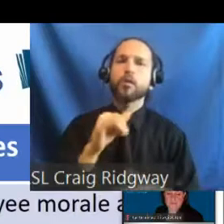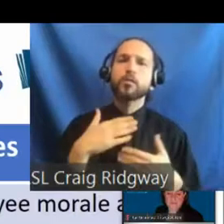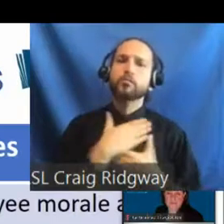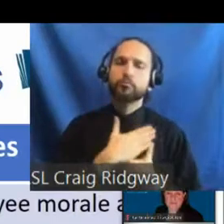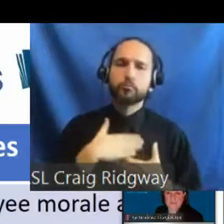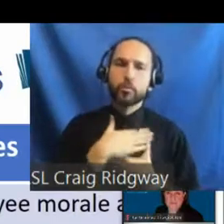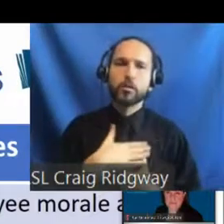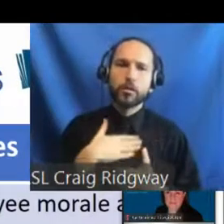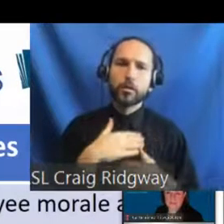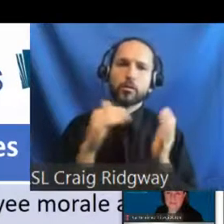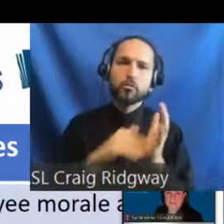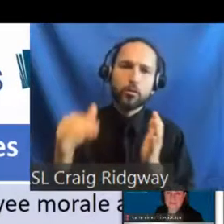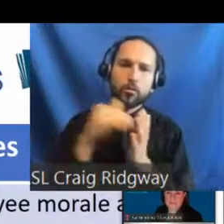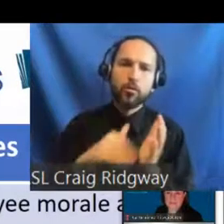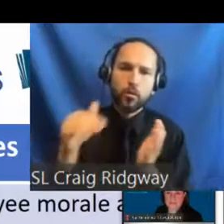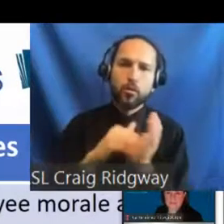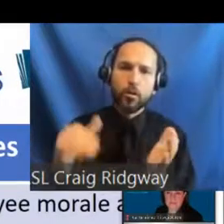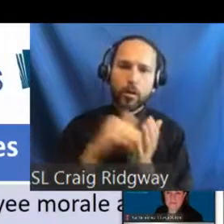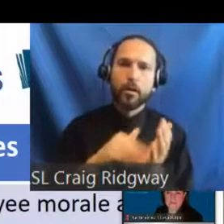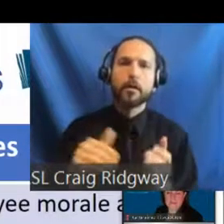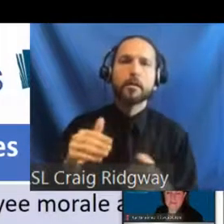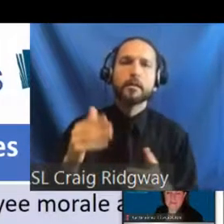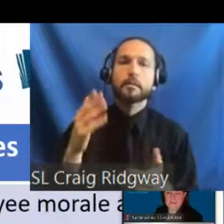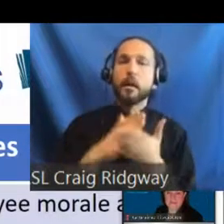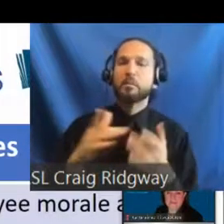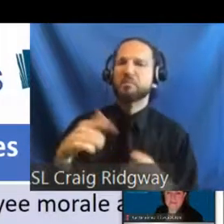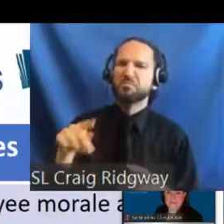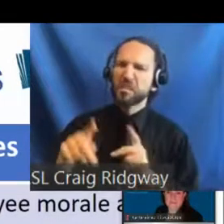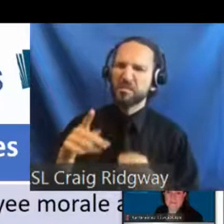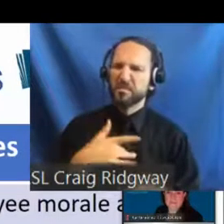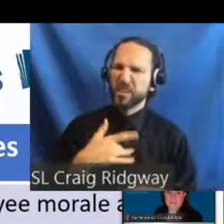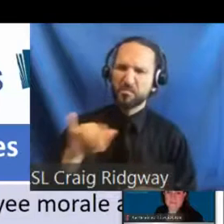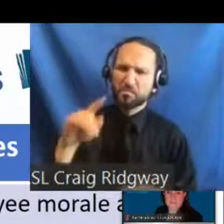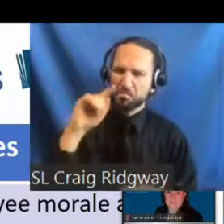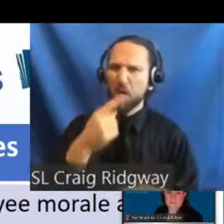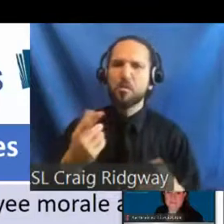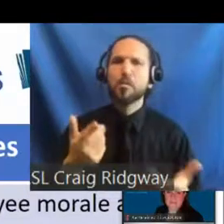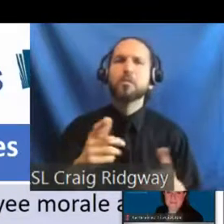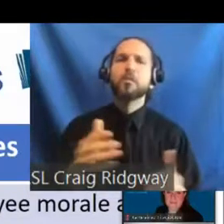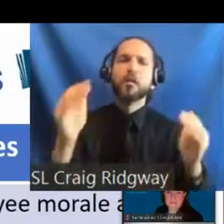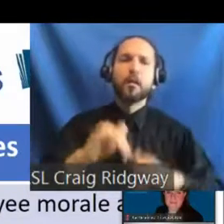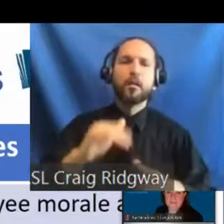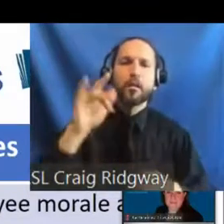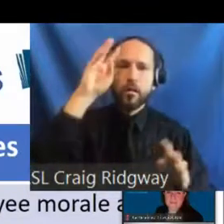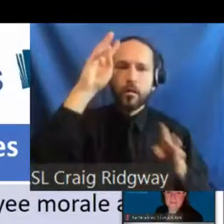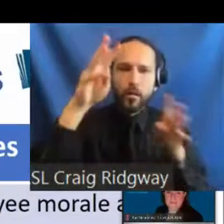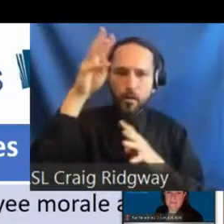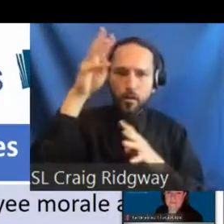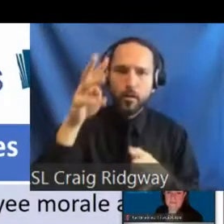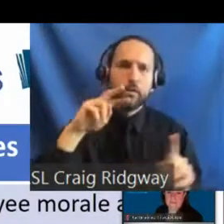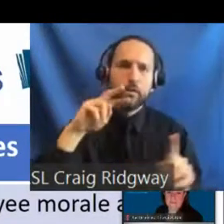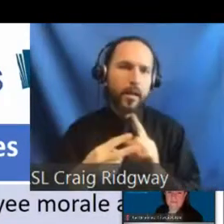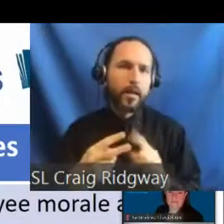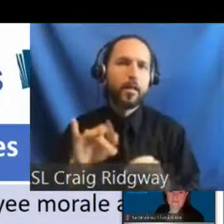find aversive and monotonous. Innovation and creativity and perspective, reliability and